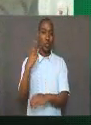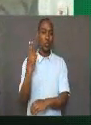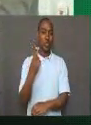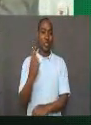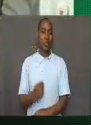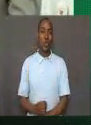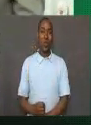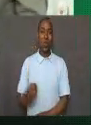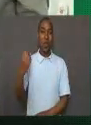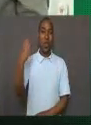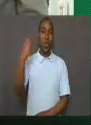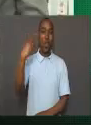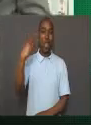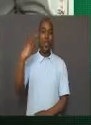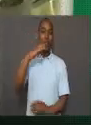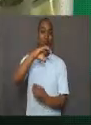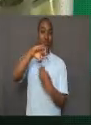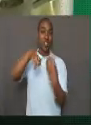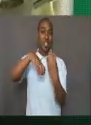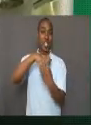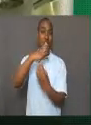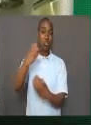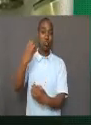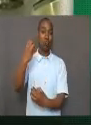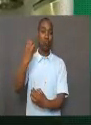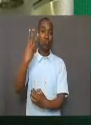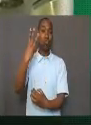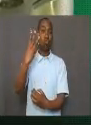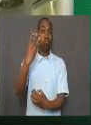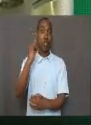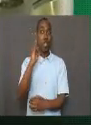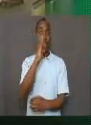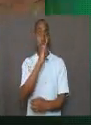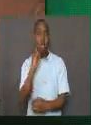a beam of electrons to form the image.